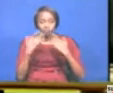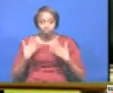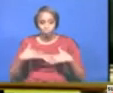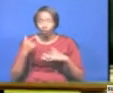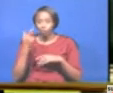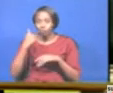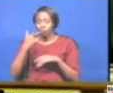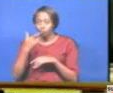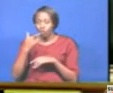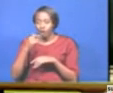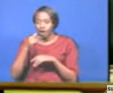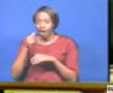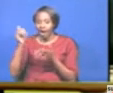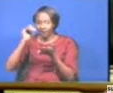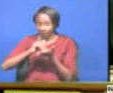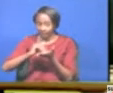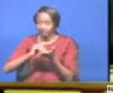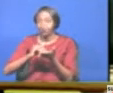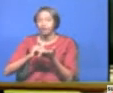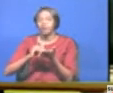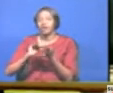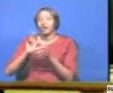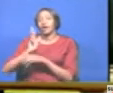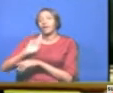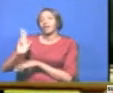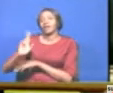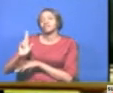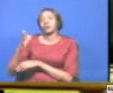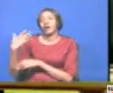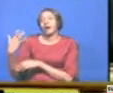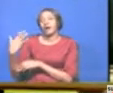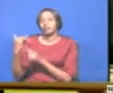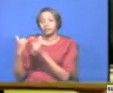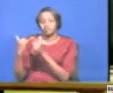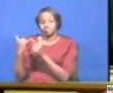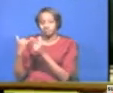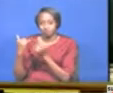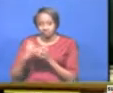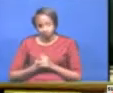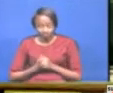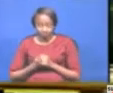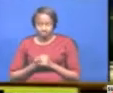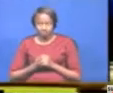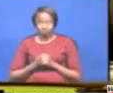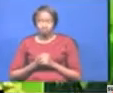ink the voters who have been identified for the purpose of election. Thank you very much.